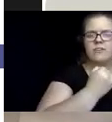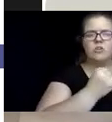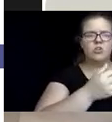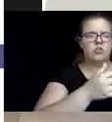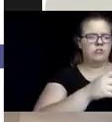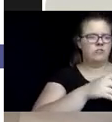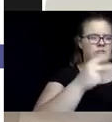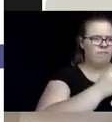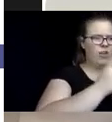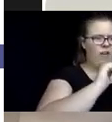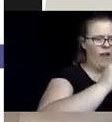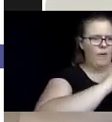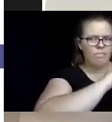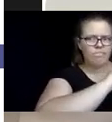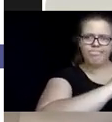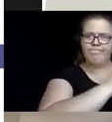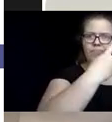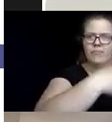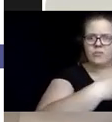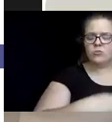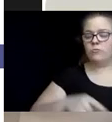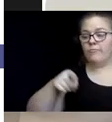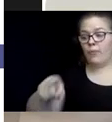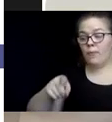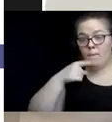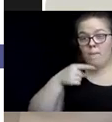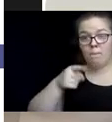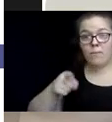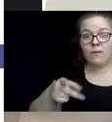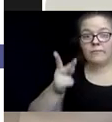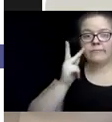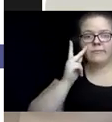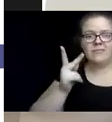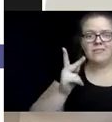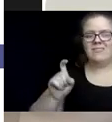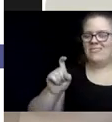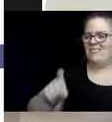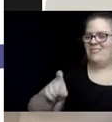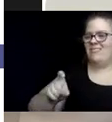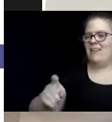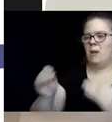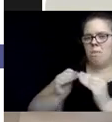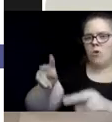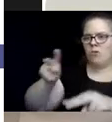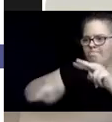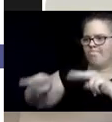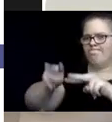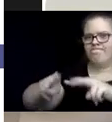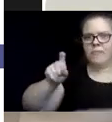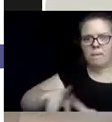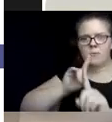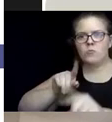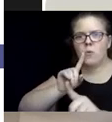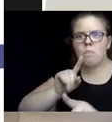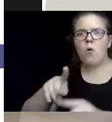issue. On the public, they really see things as needing more surveillance. You've got to report the cases.